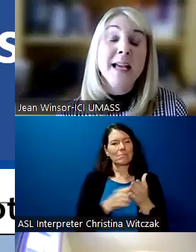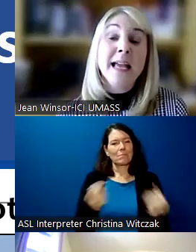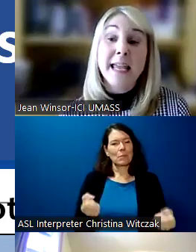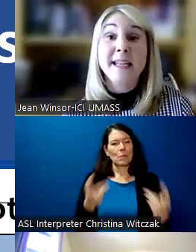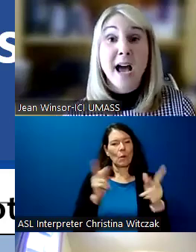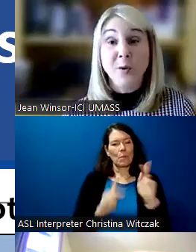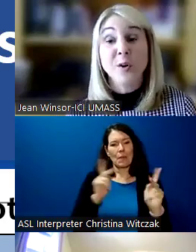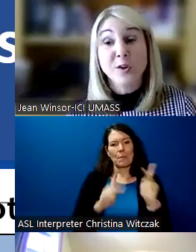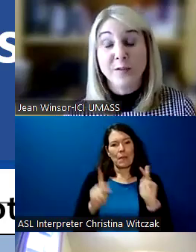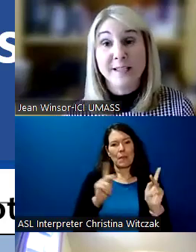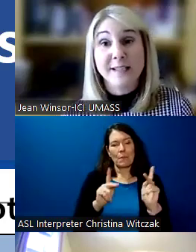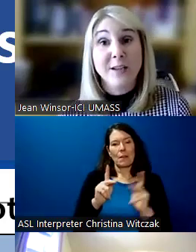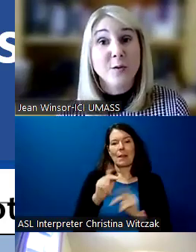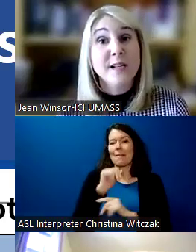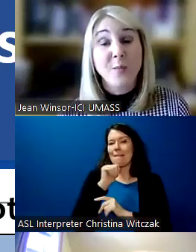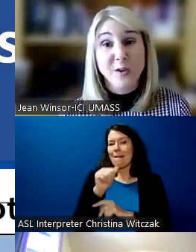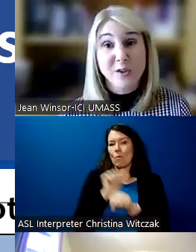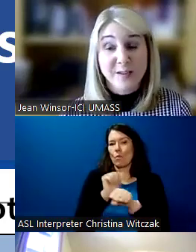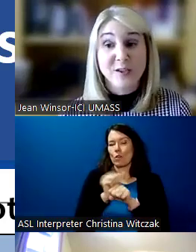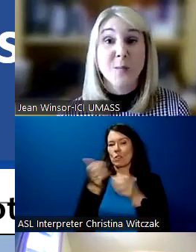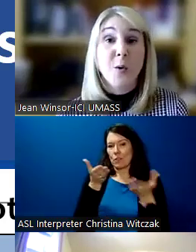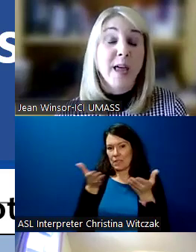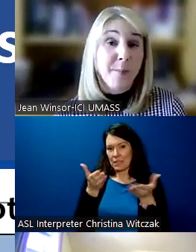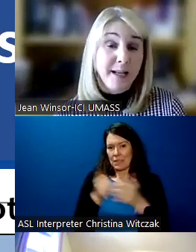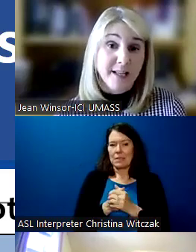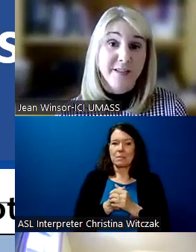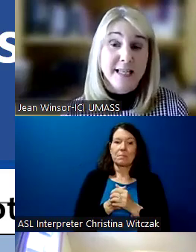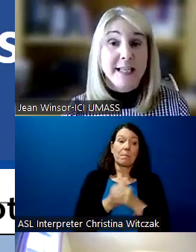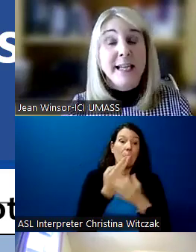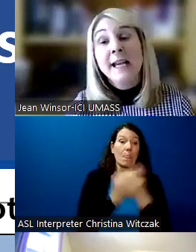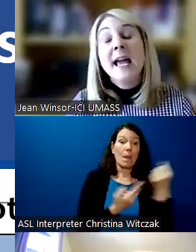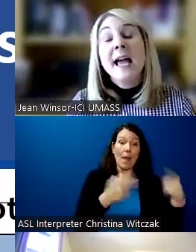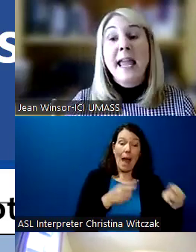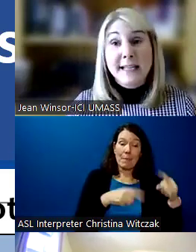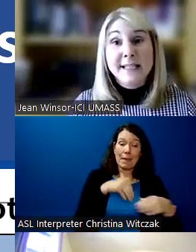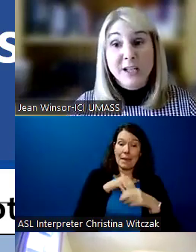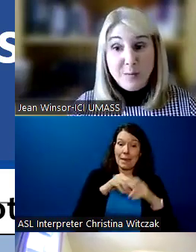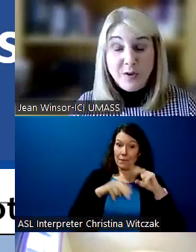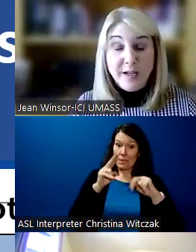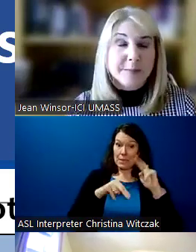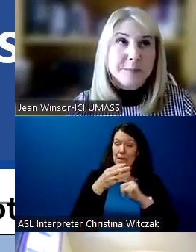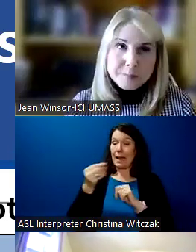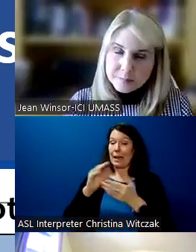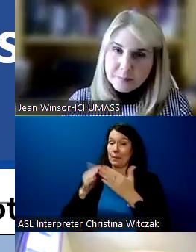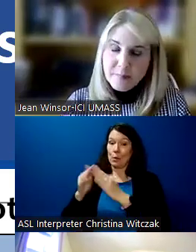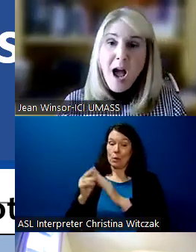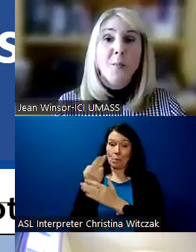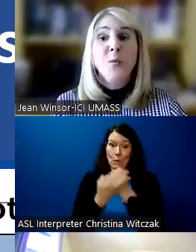people in non-work services, and those non-work services are both happening in the facility and in the community.